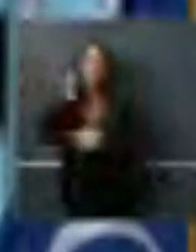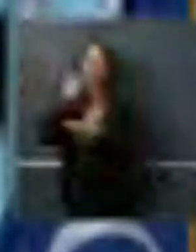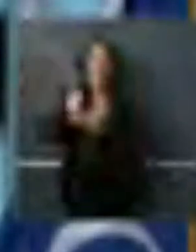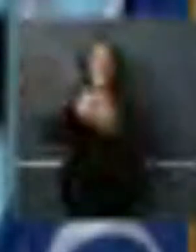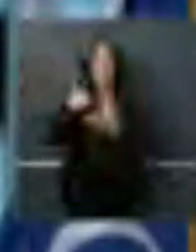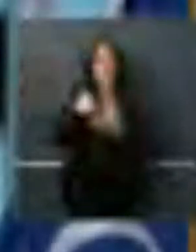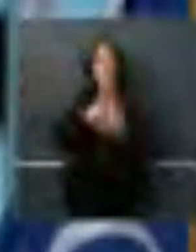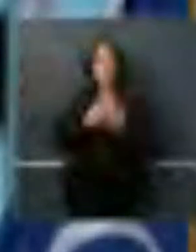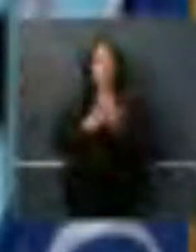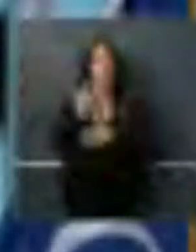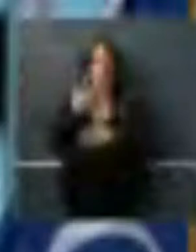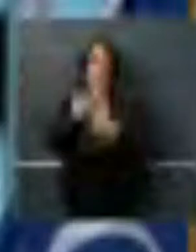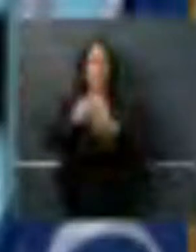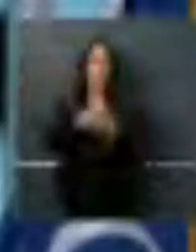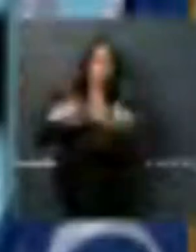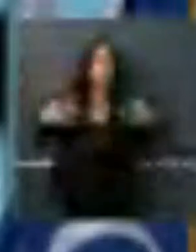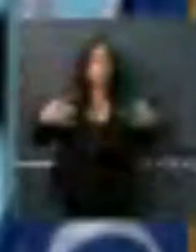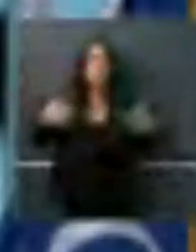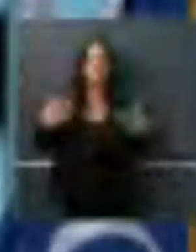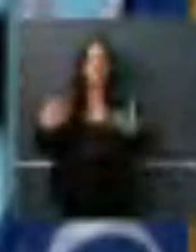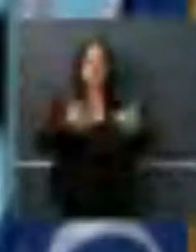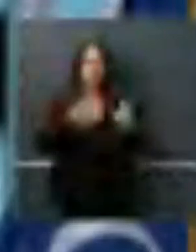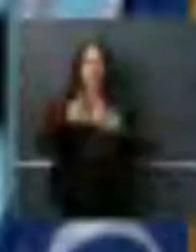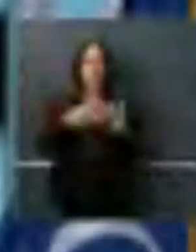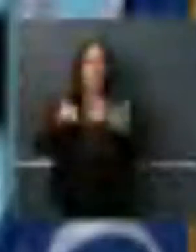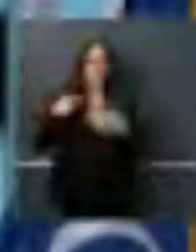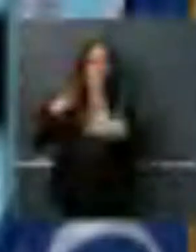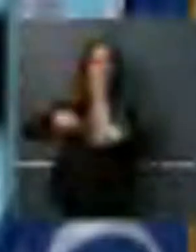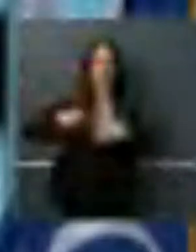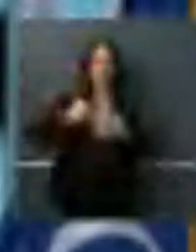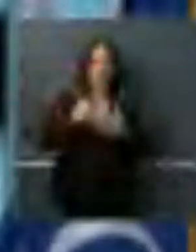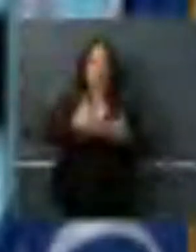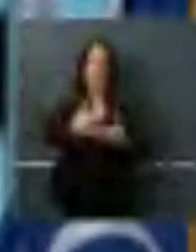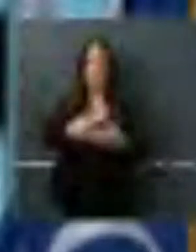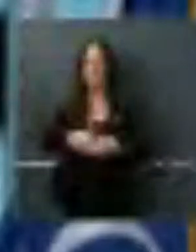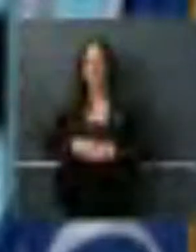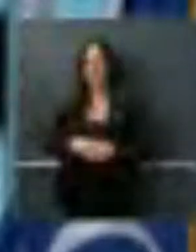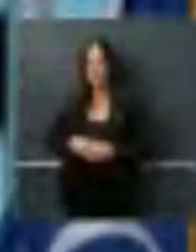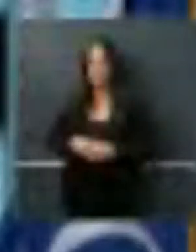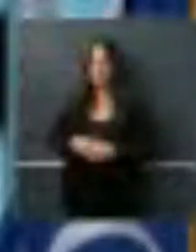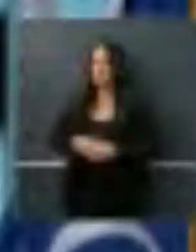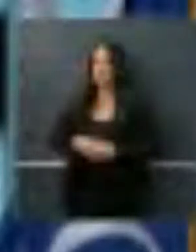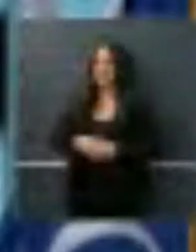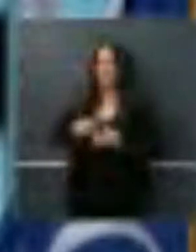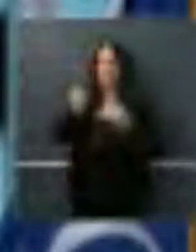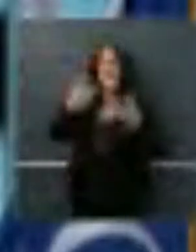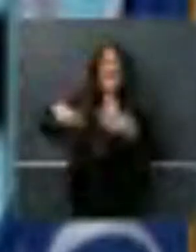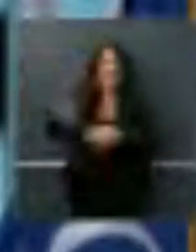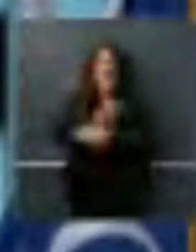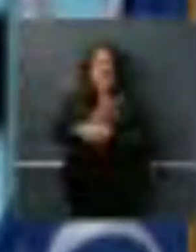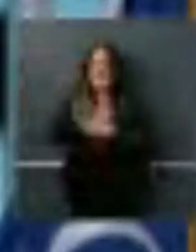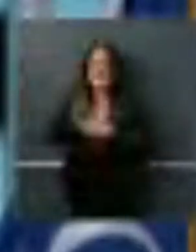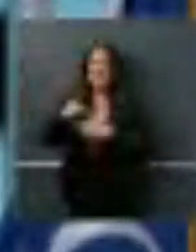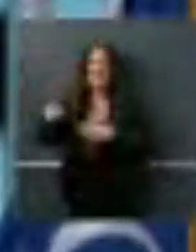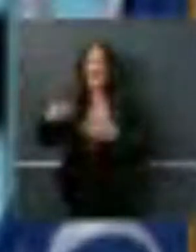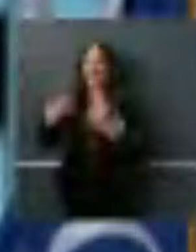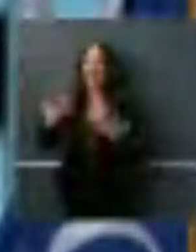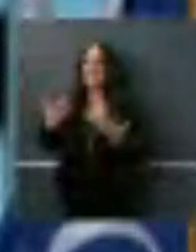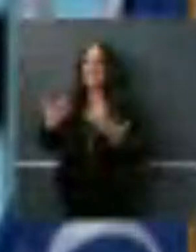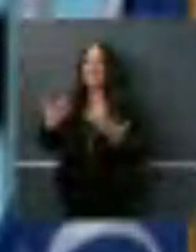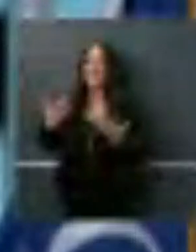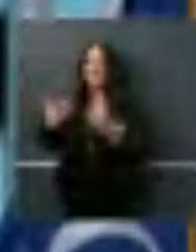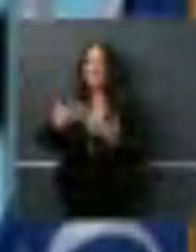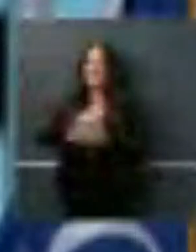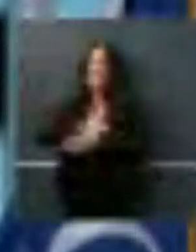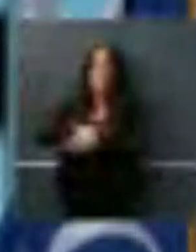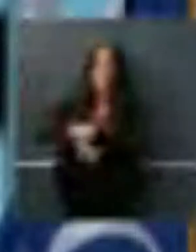well. People put up everything on the line as entrepreneurs, and they're just trying to hold on and work through this so they have a place for us to